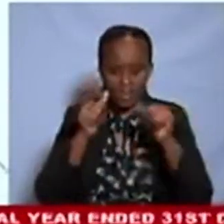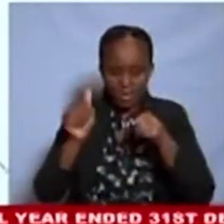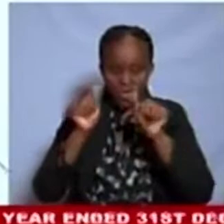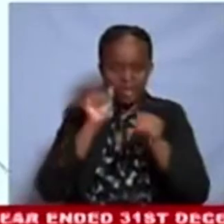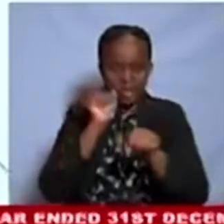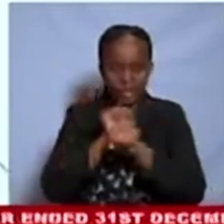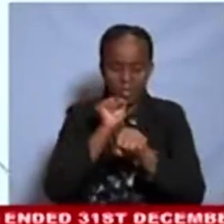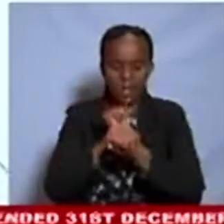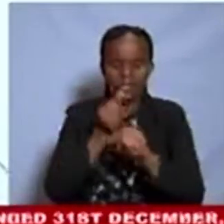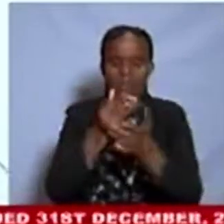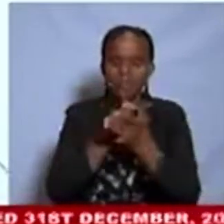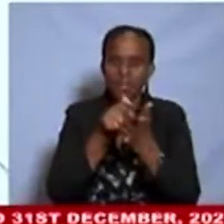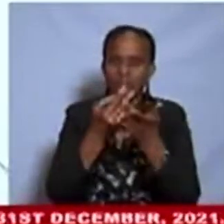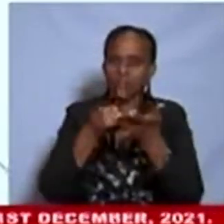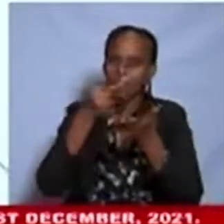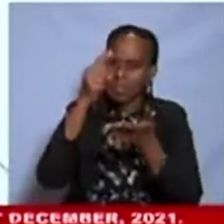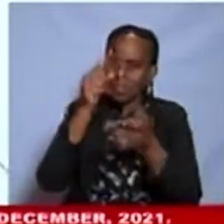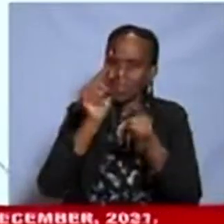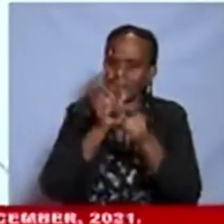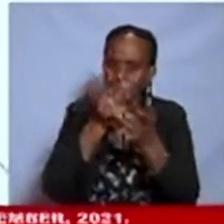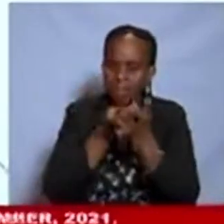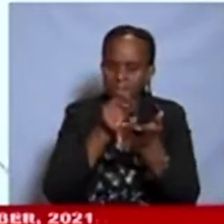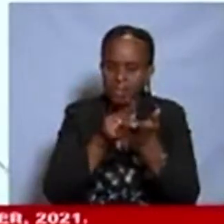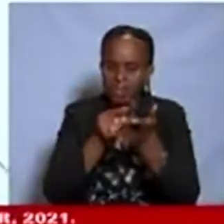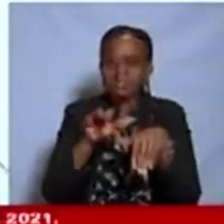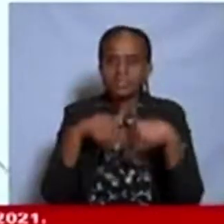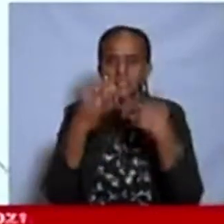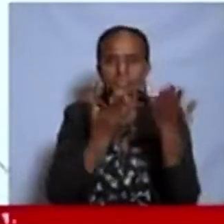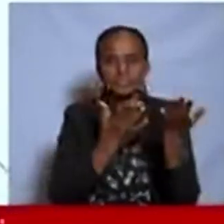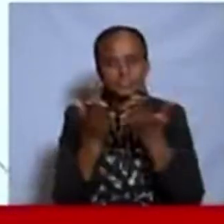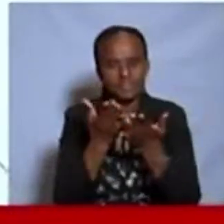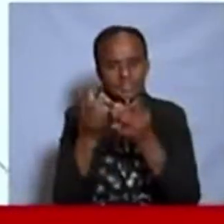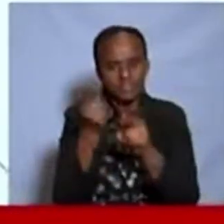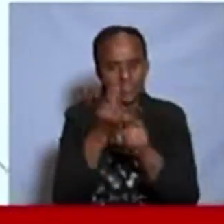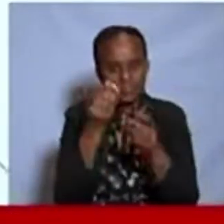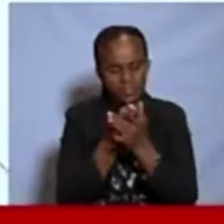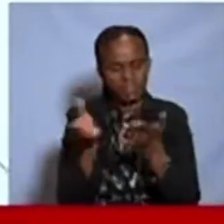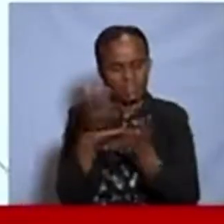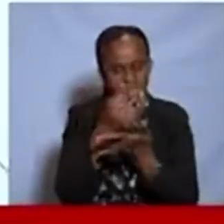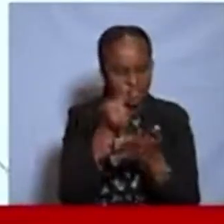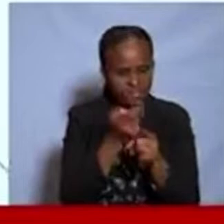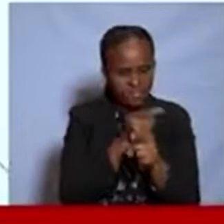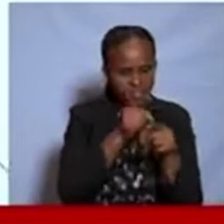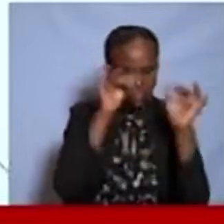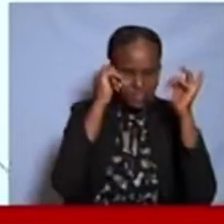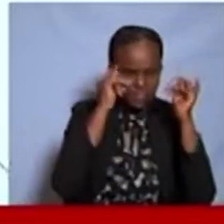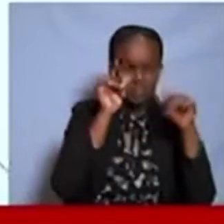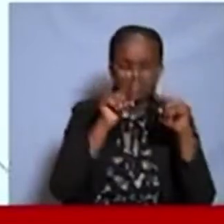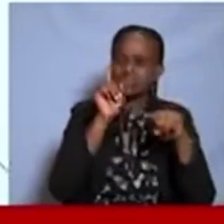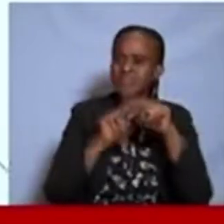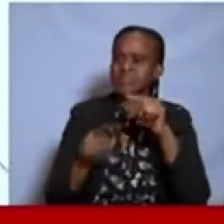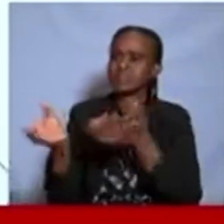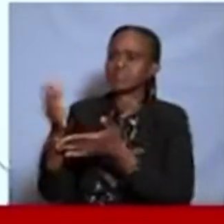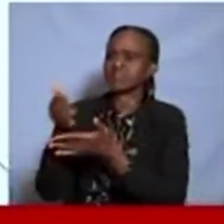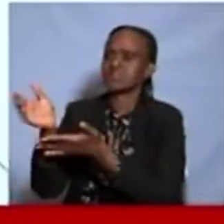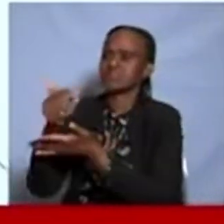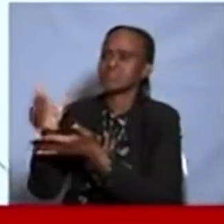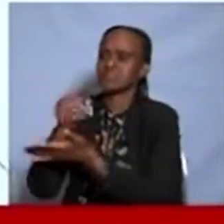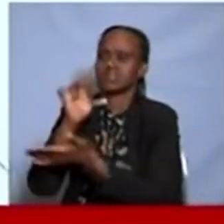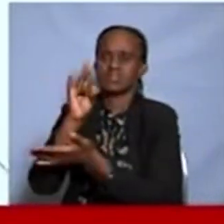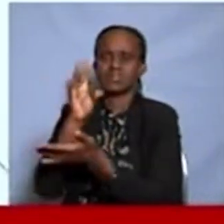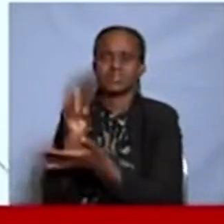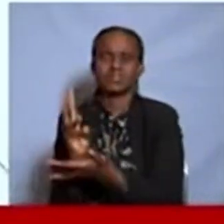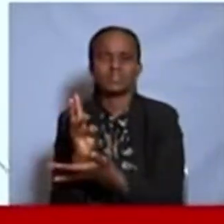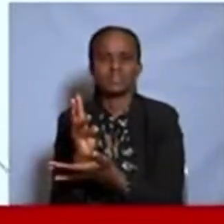That money you raise, offer service. And that's what I would love you to know now. From money you collect from these cows, you can't be collecting Namwala 76, you're